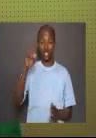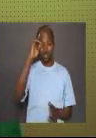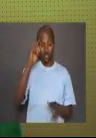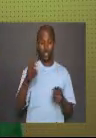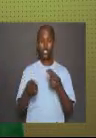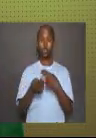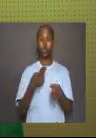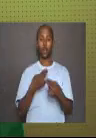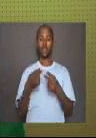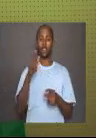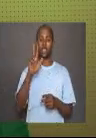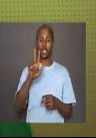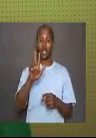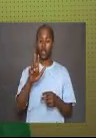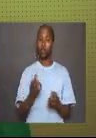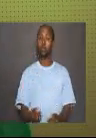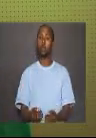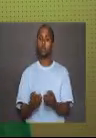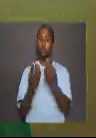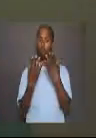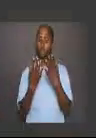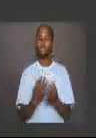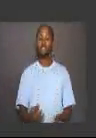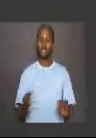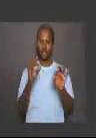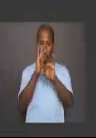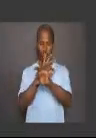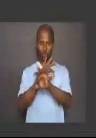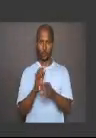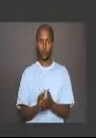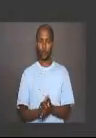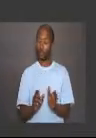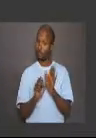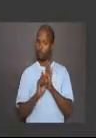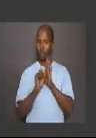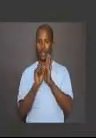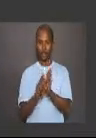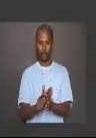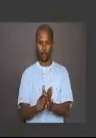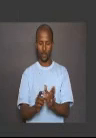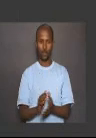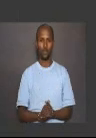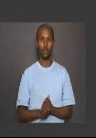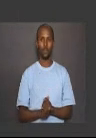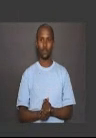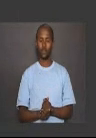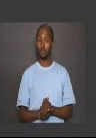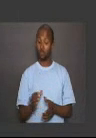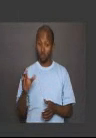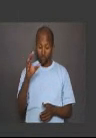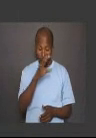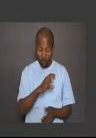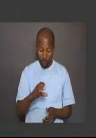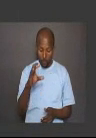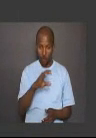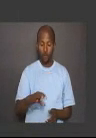of 3 or more functions. For example, let us find